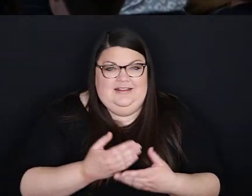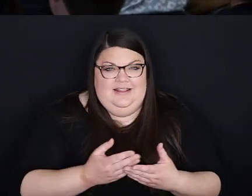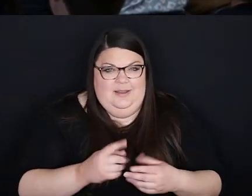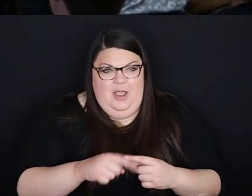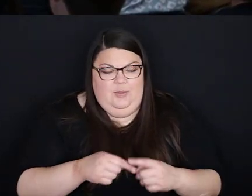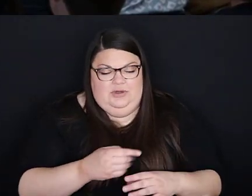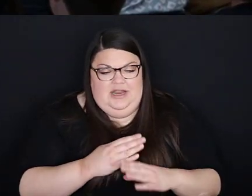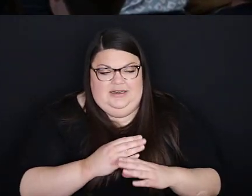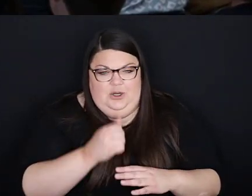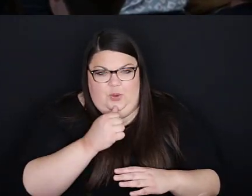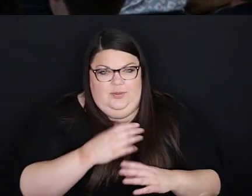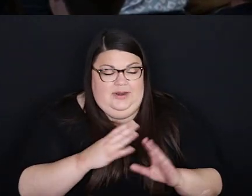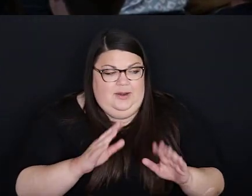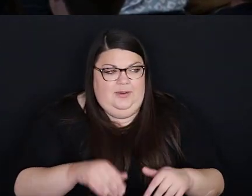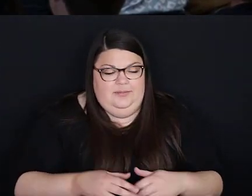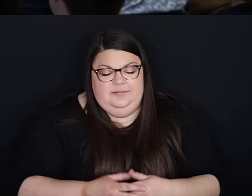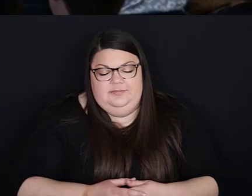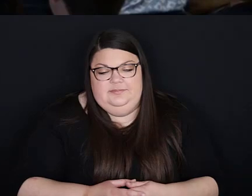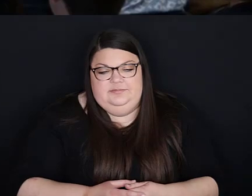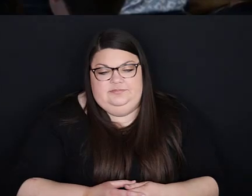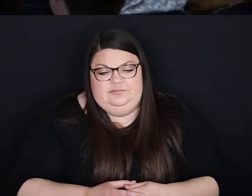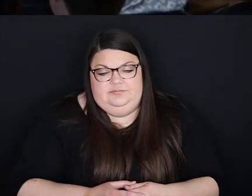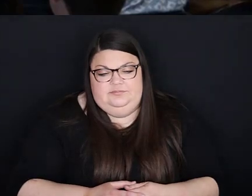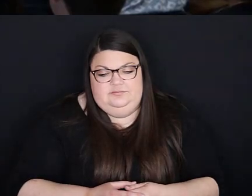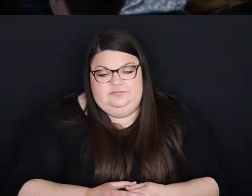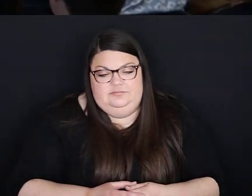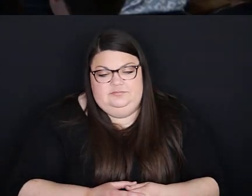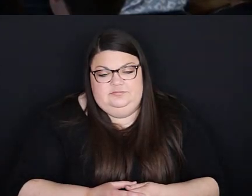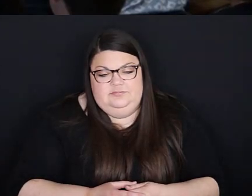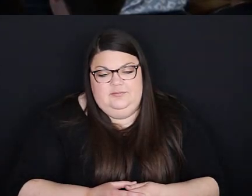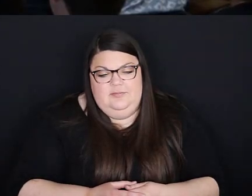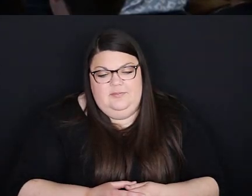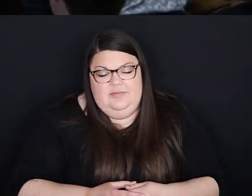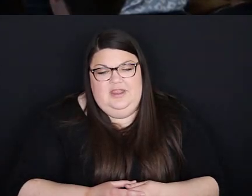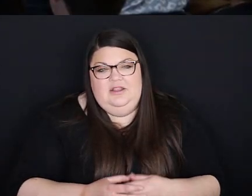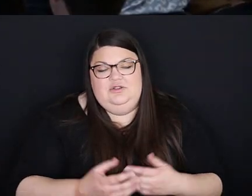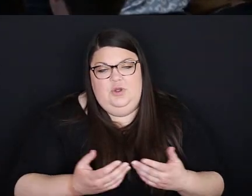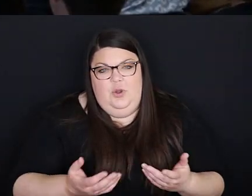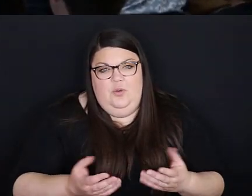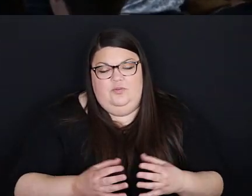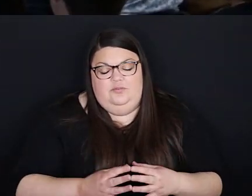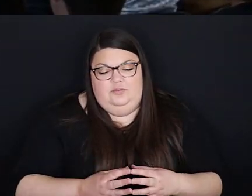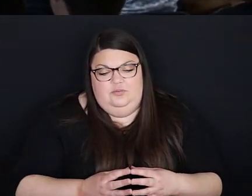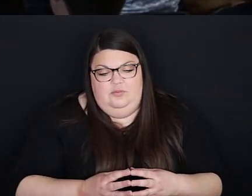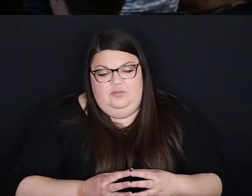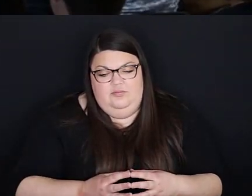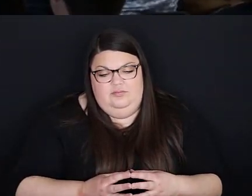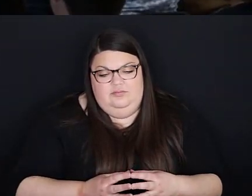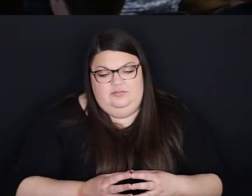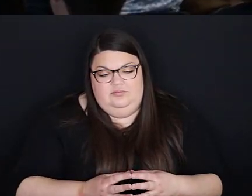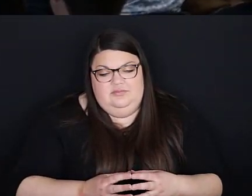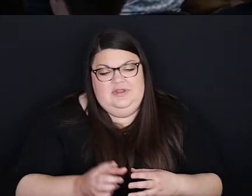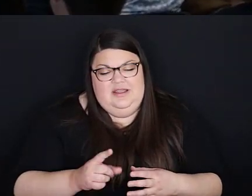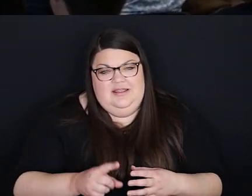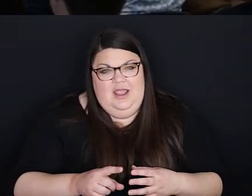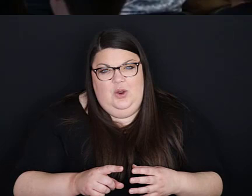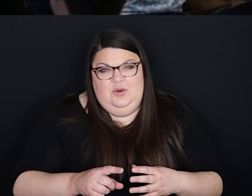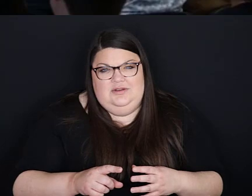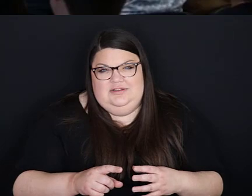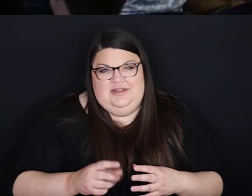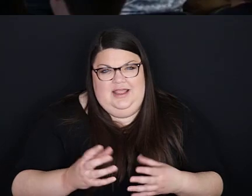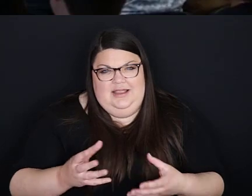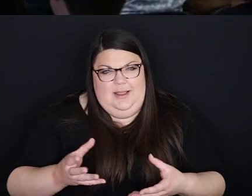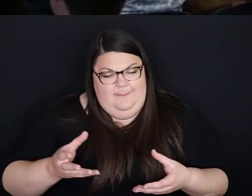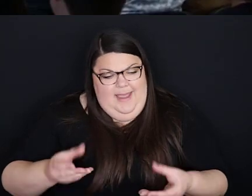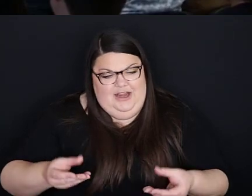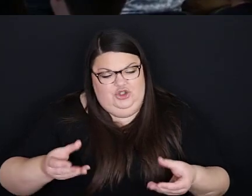protecting women. Women can't do the same. Anyway, so there was this mattress on the floor, and it was